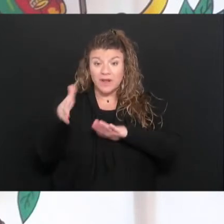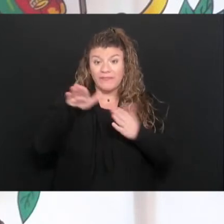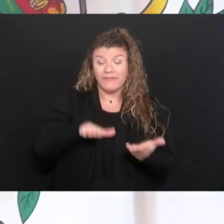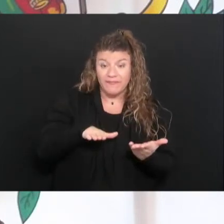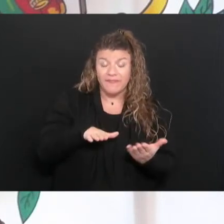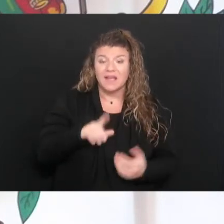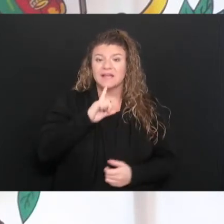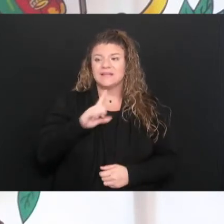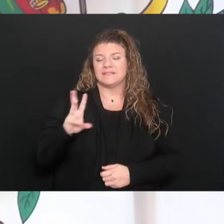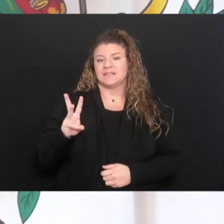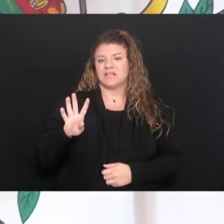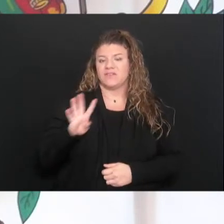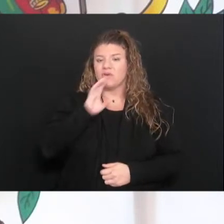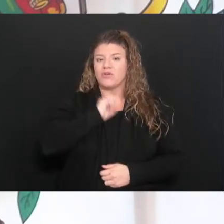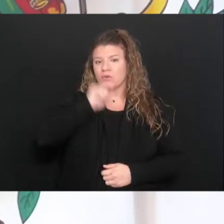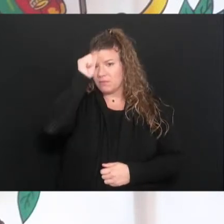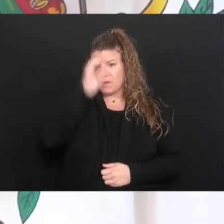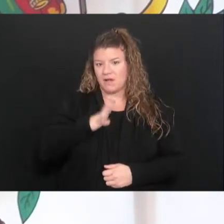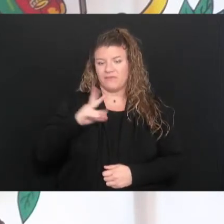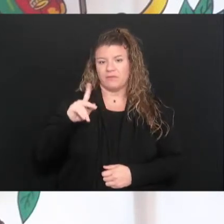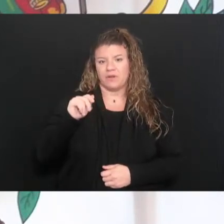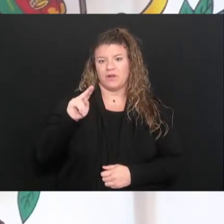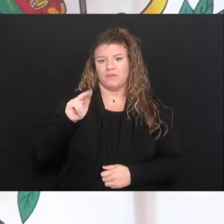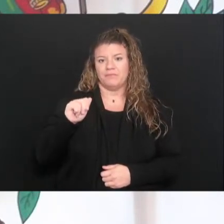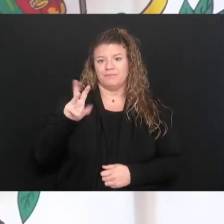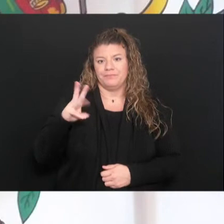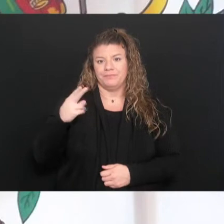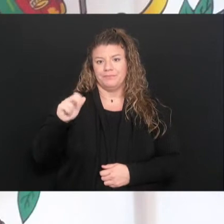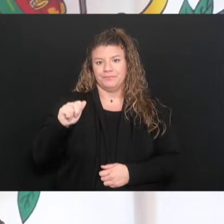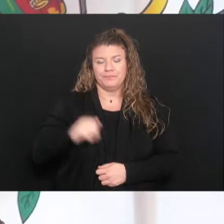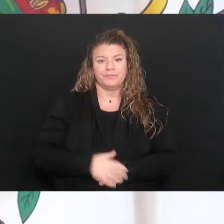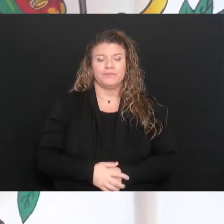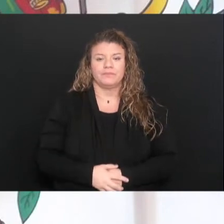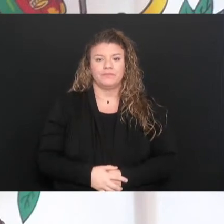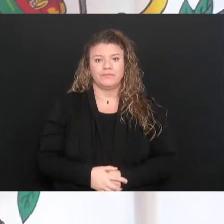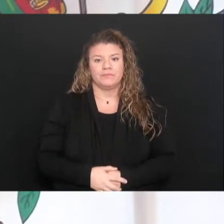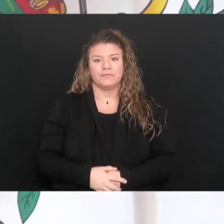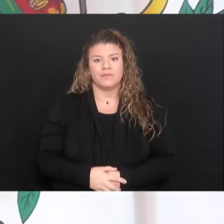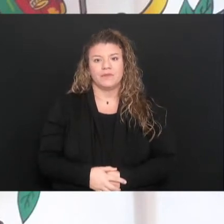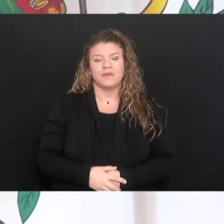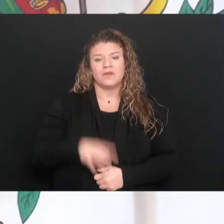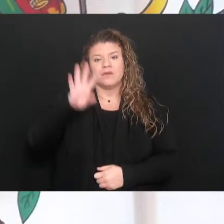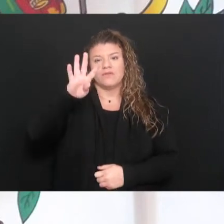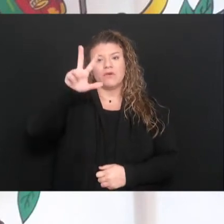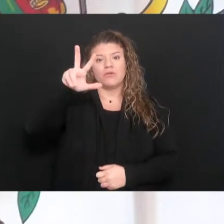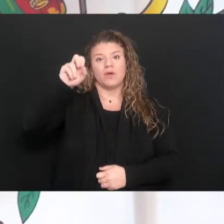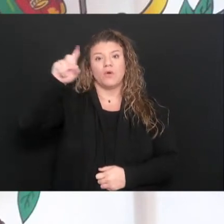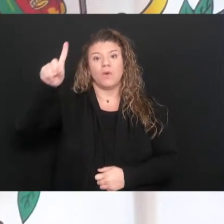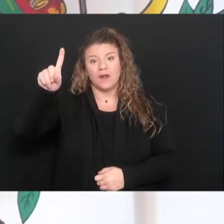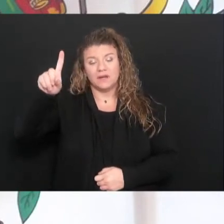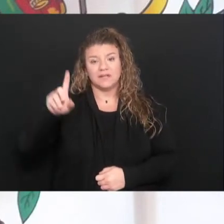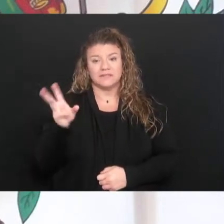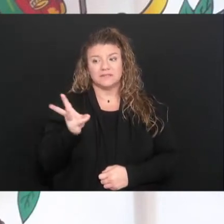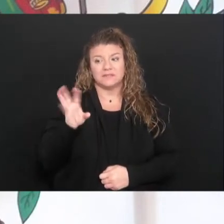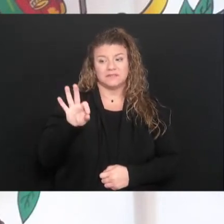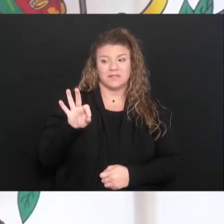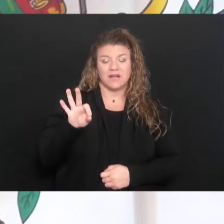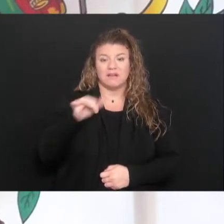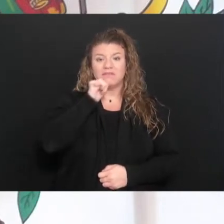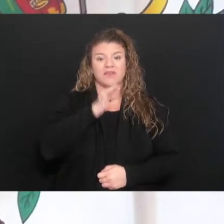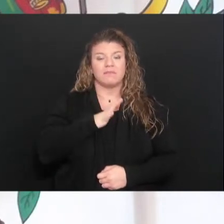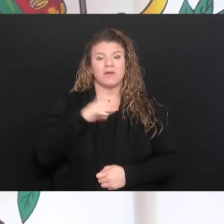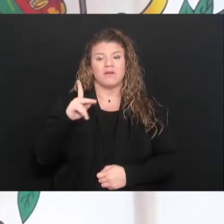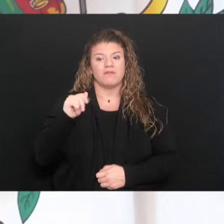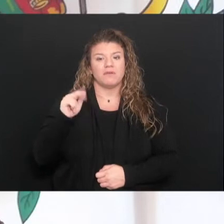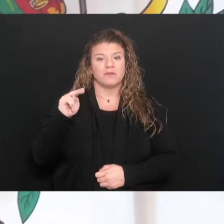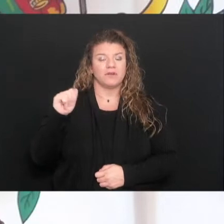is a 64-year-old male from Kanawha County. The 4,301st death is a 69-year-old female from